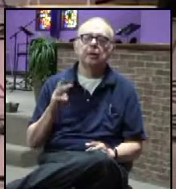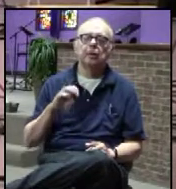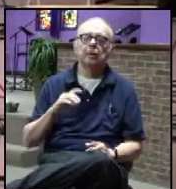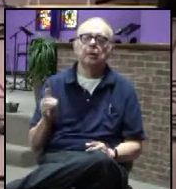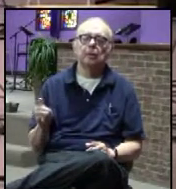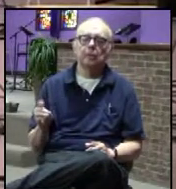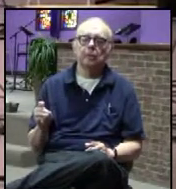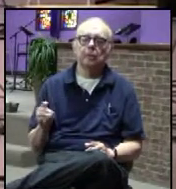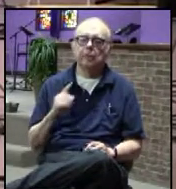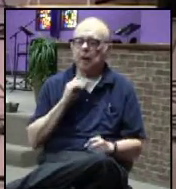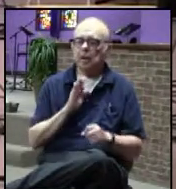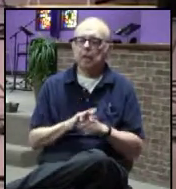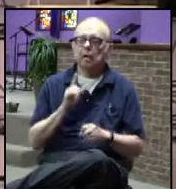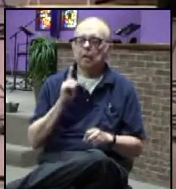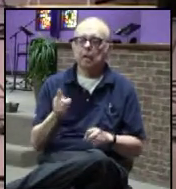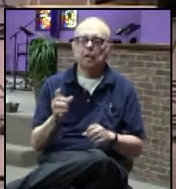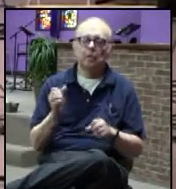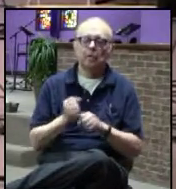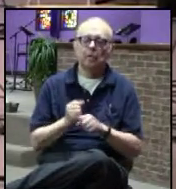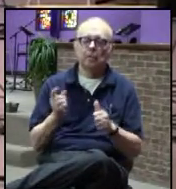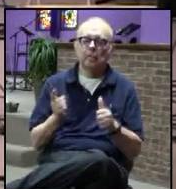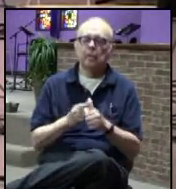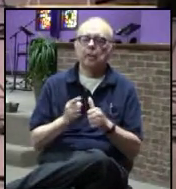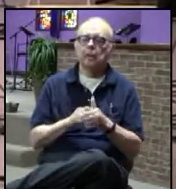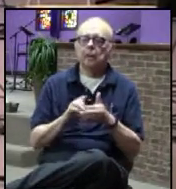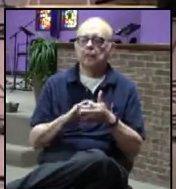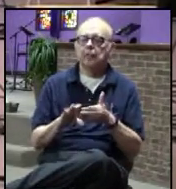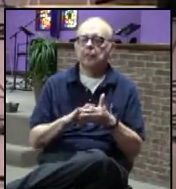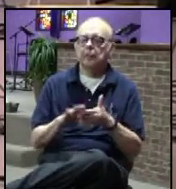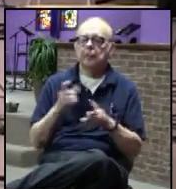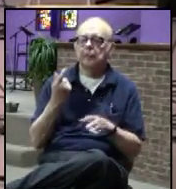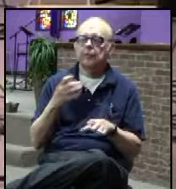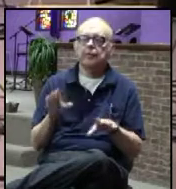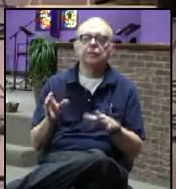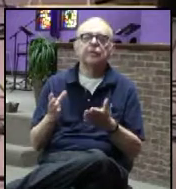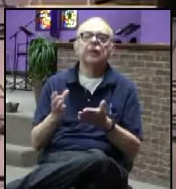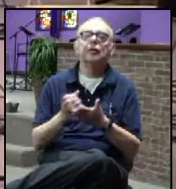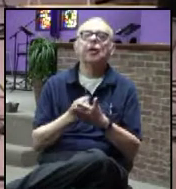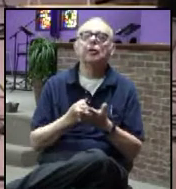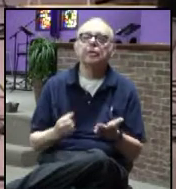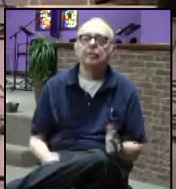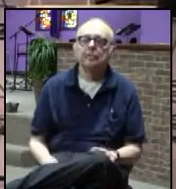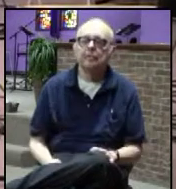that I guarantee you they've got the first dollar that they've ever earned,